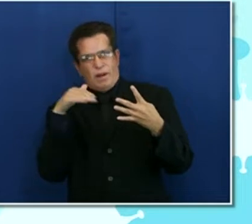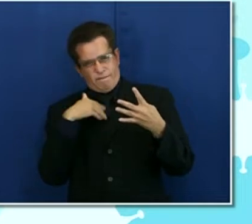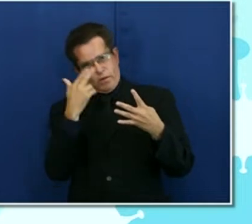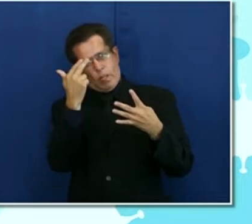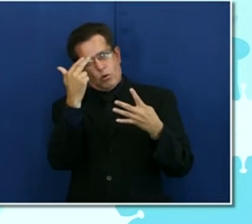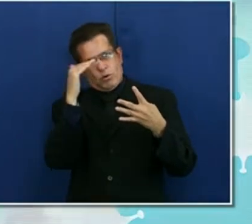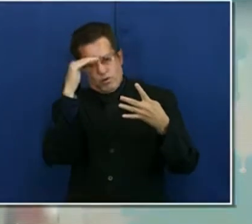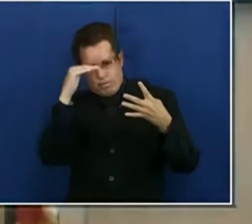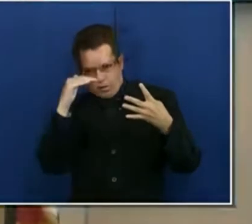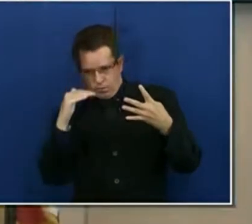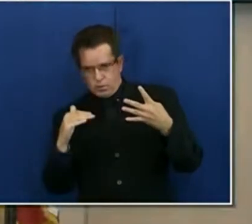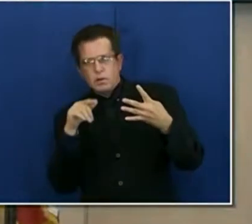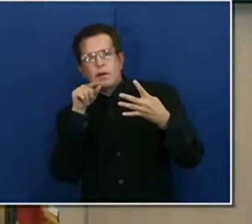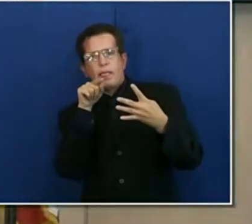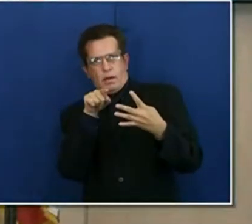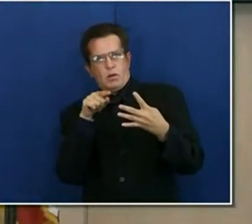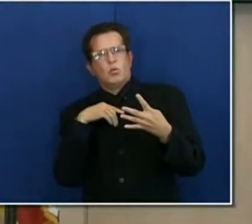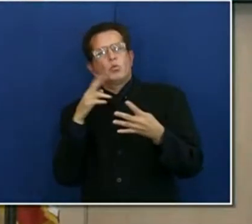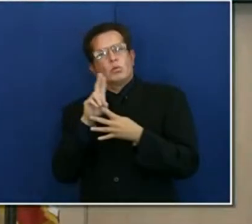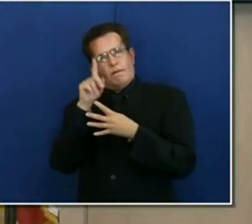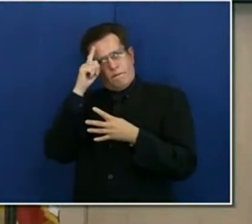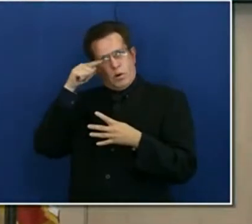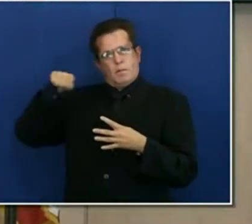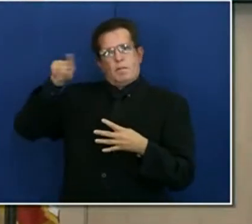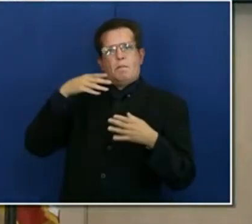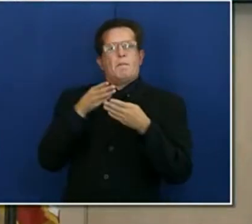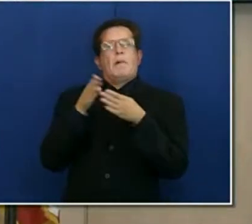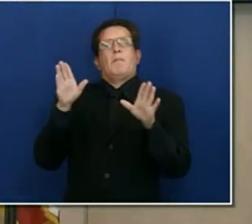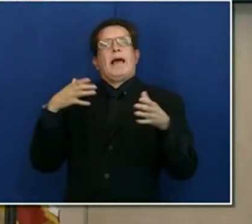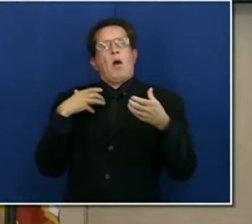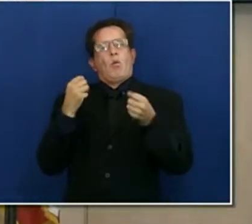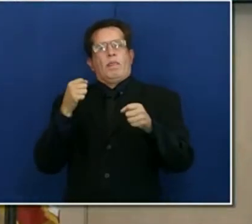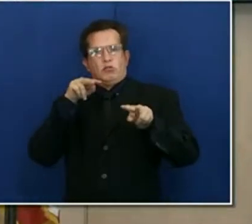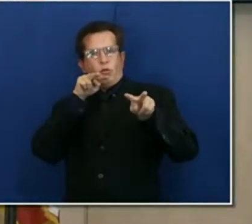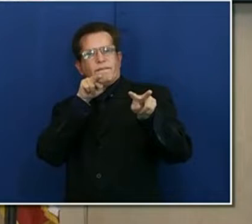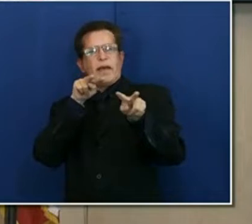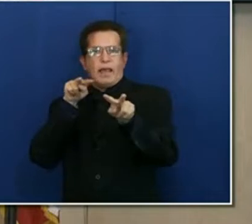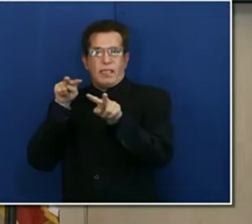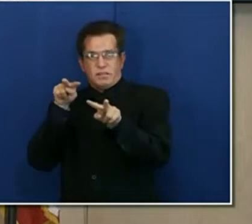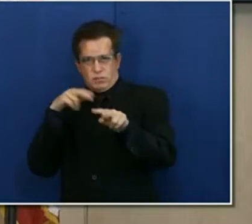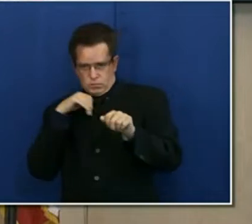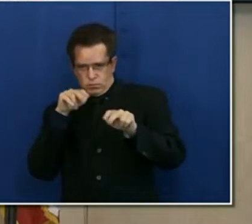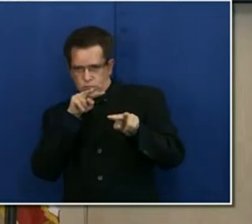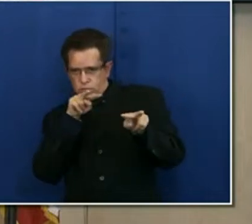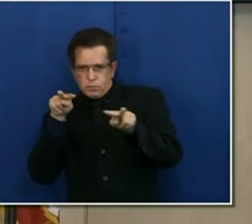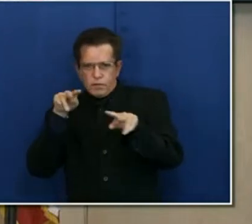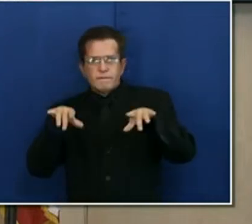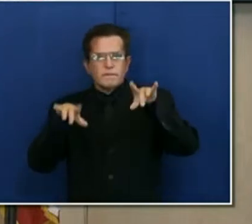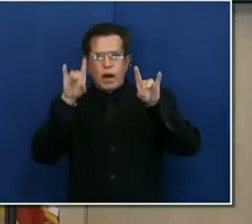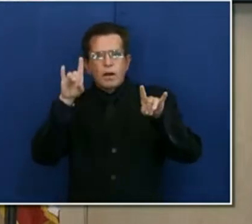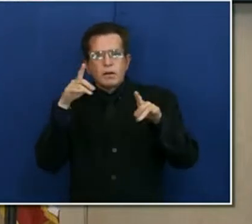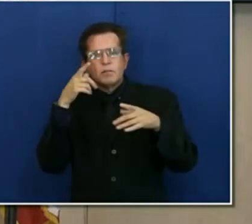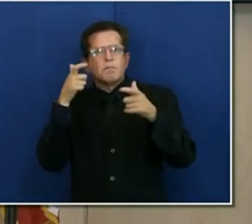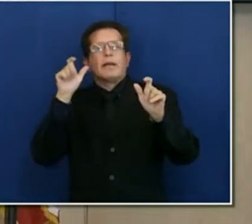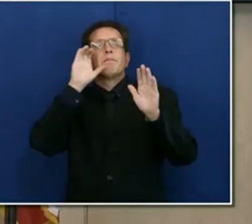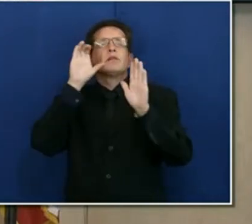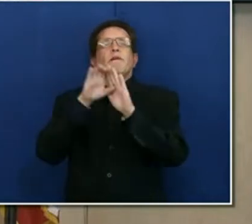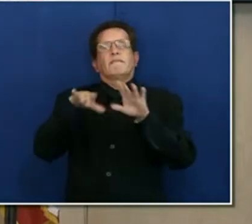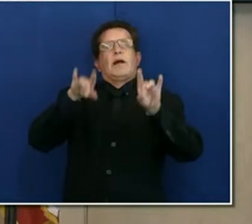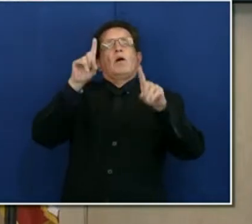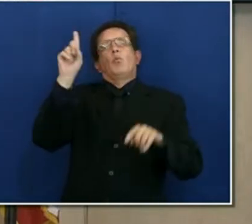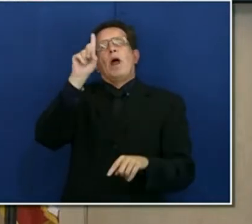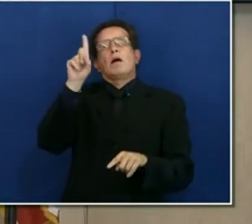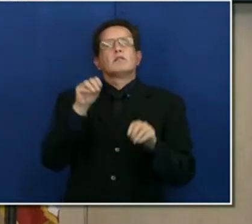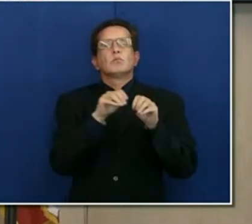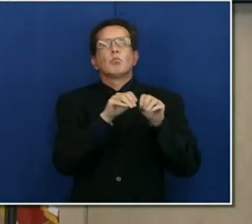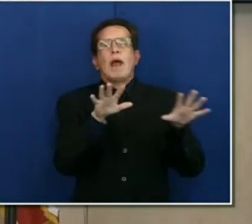is used for public health surveillance in an effort to provide a big picture view of the county's COVID status. This